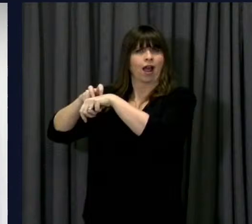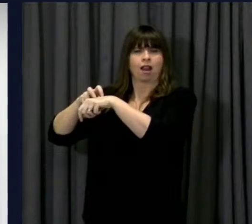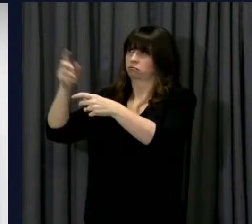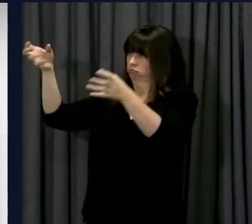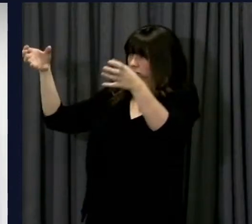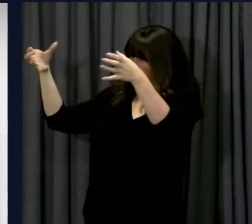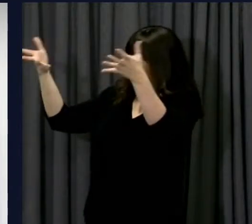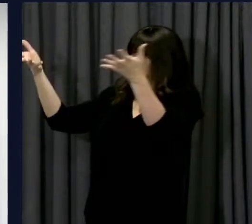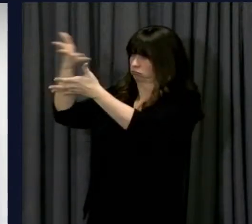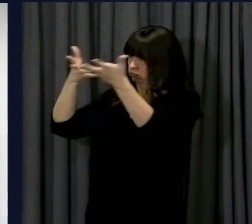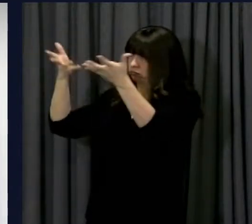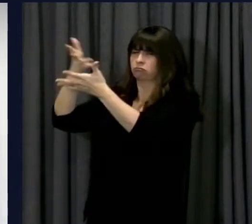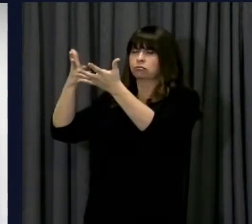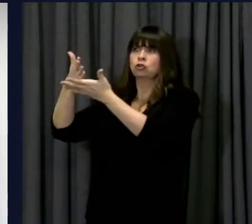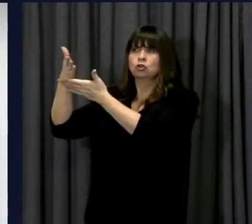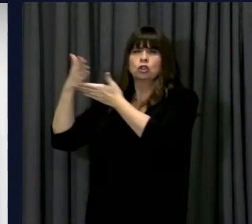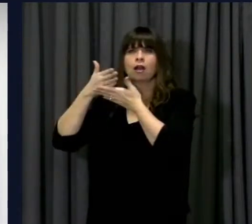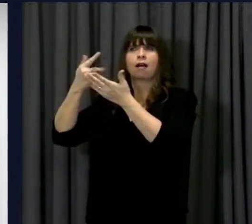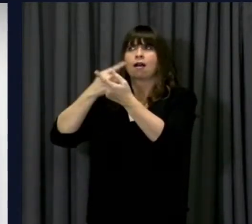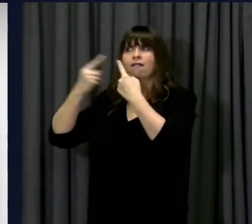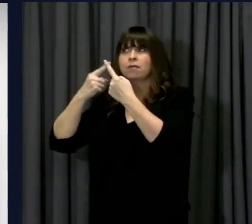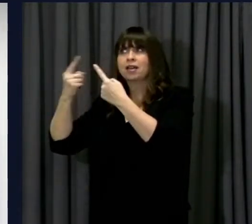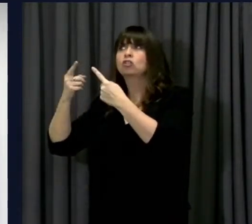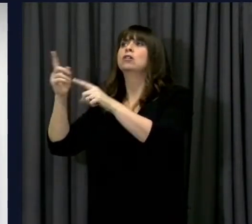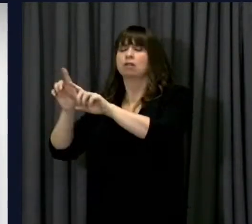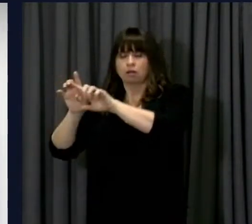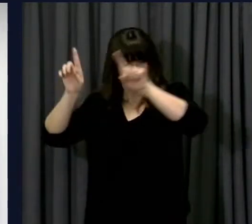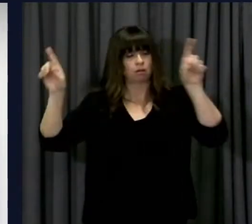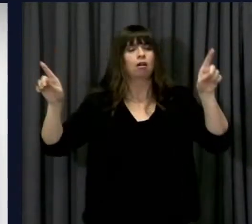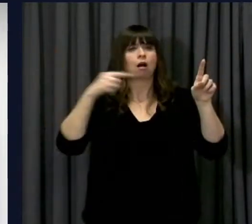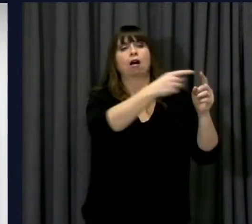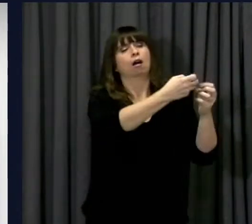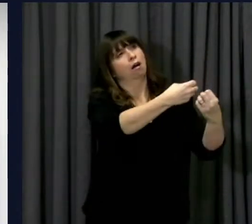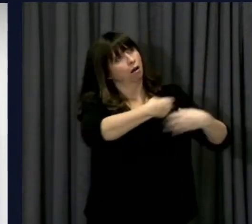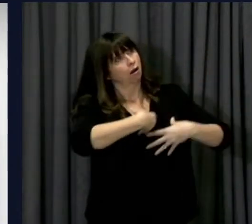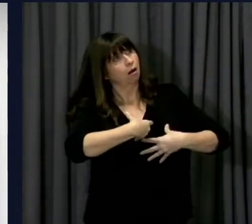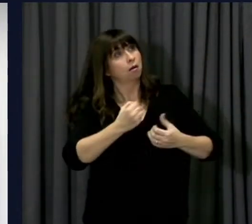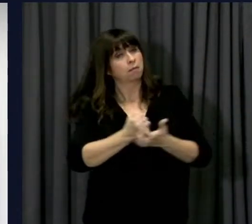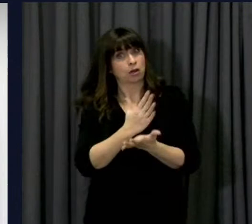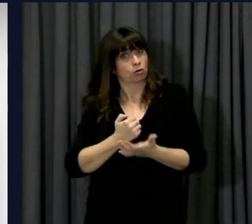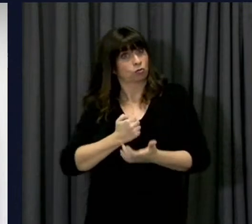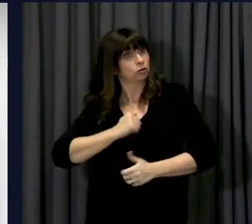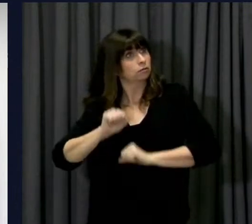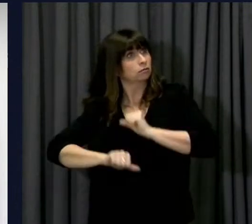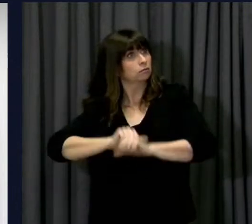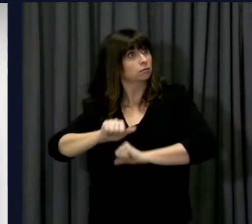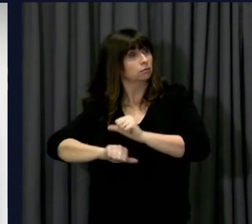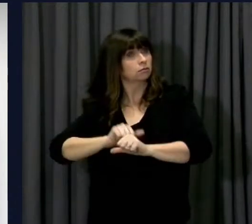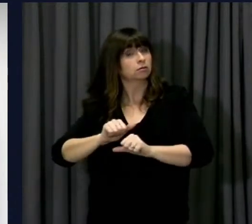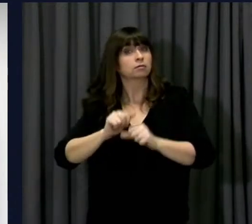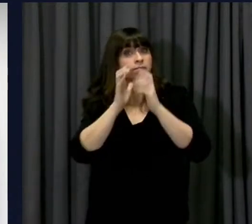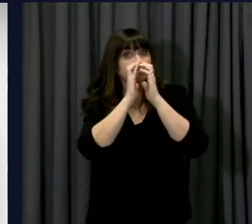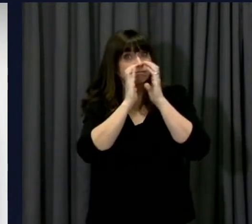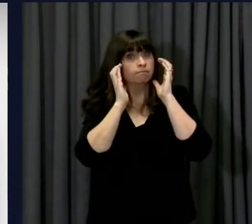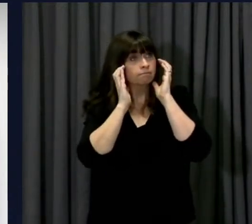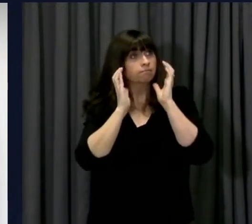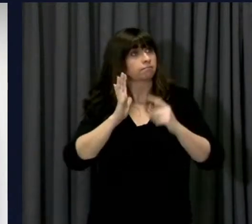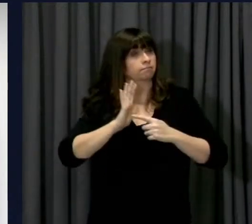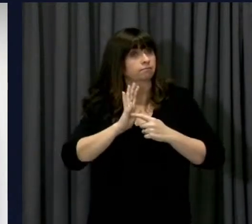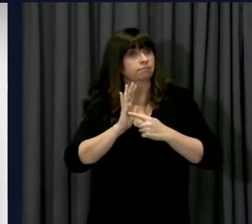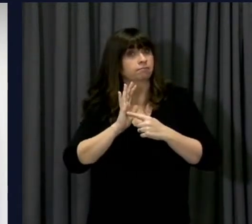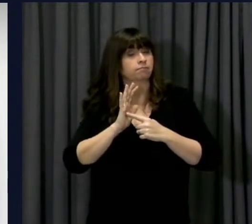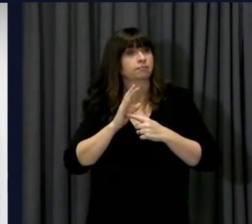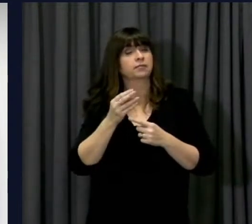go about their work, as well as each of us as members of the public to make sure we're doing the right thing in wearing a face covering where